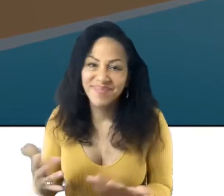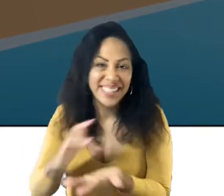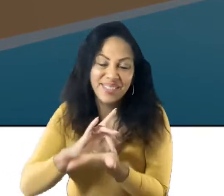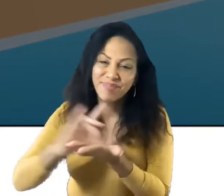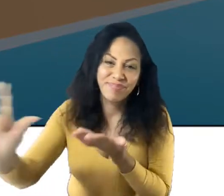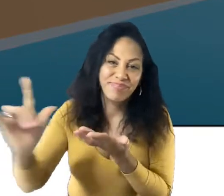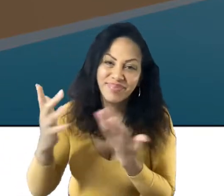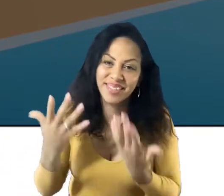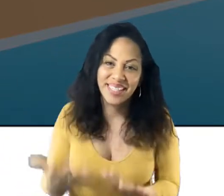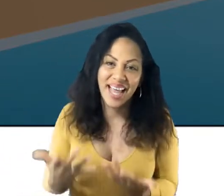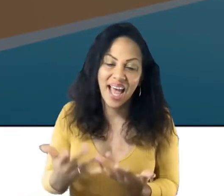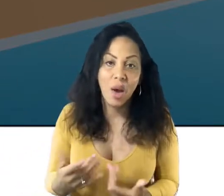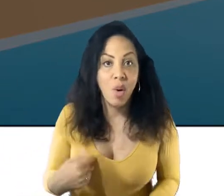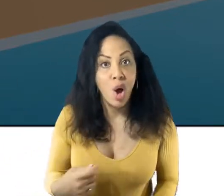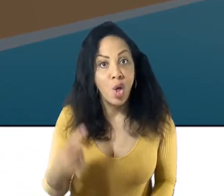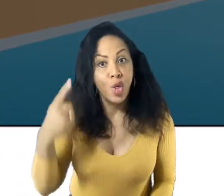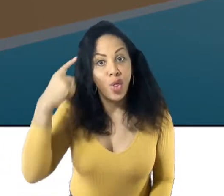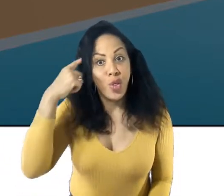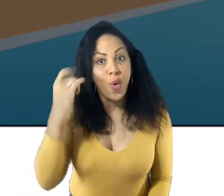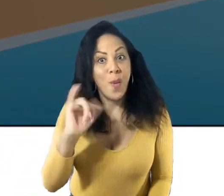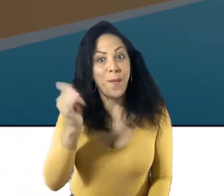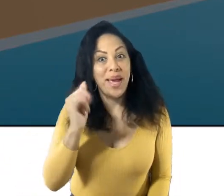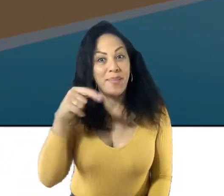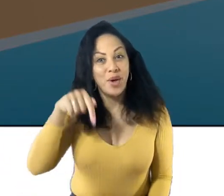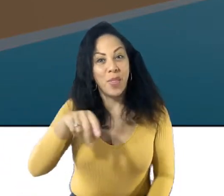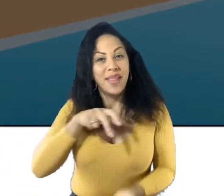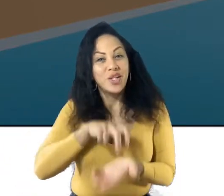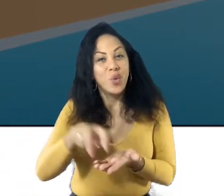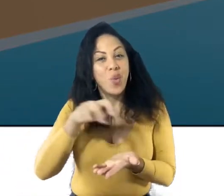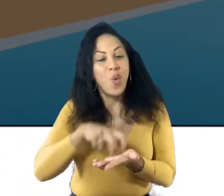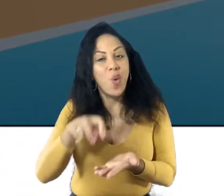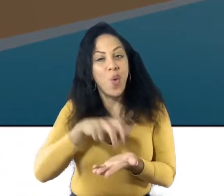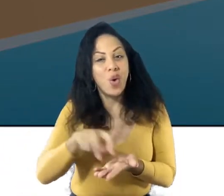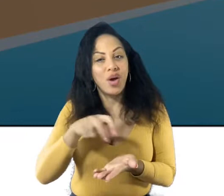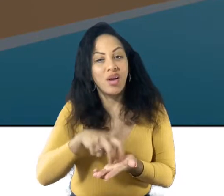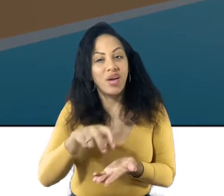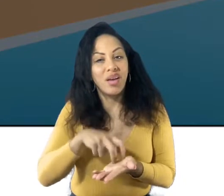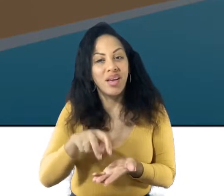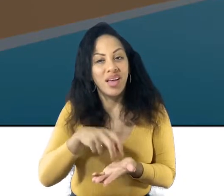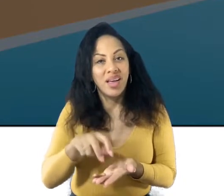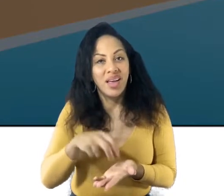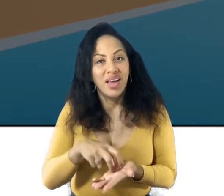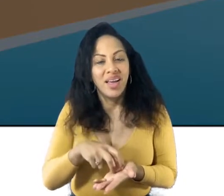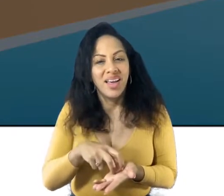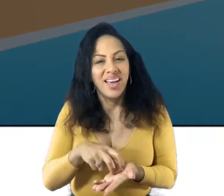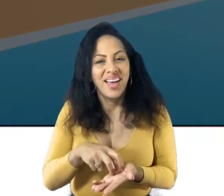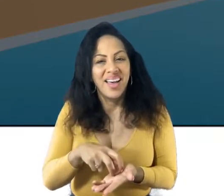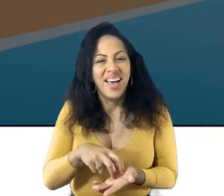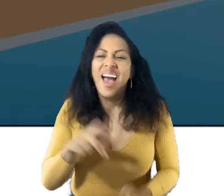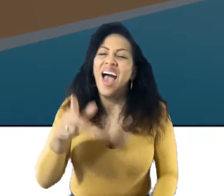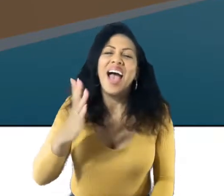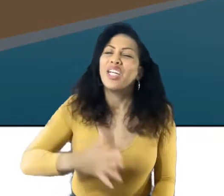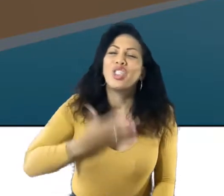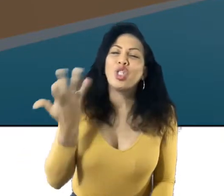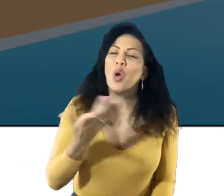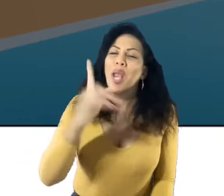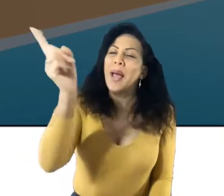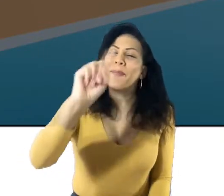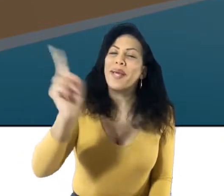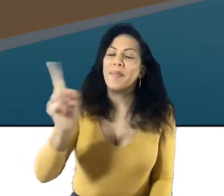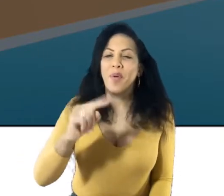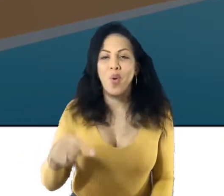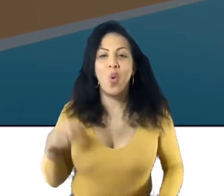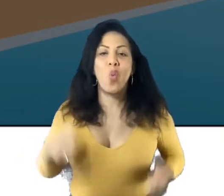thinking on this walk, there may be ways in which we could... I'm very allergic to people holding up, walking along and holding screens and doing